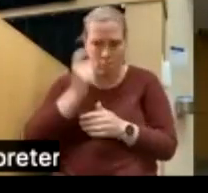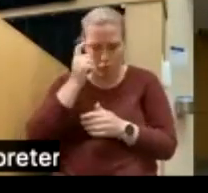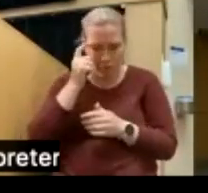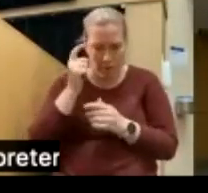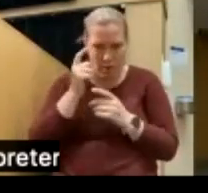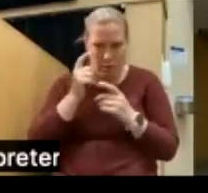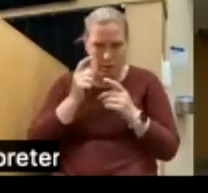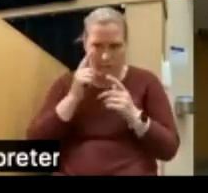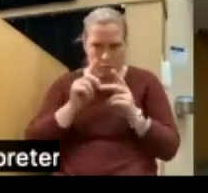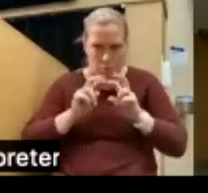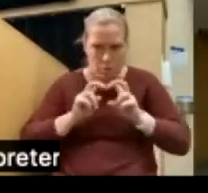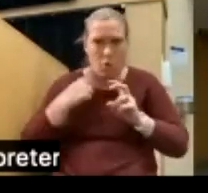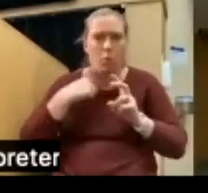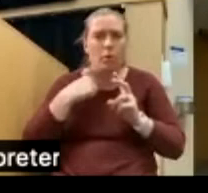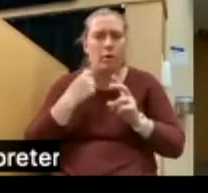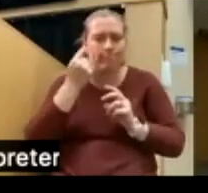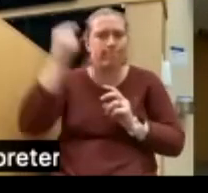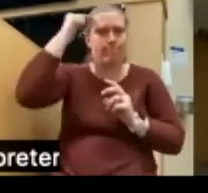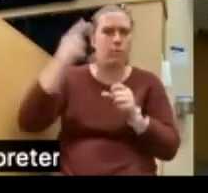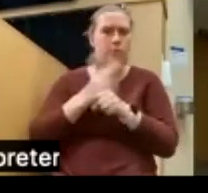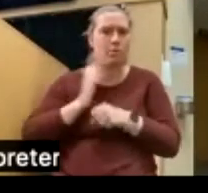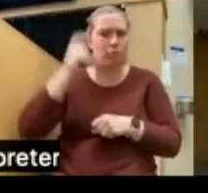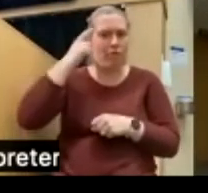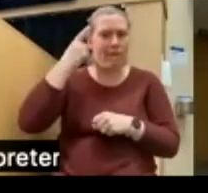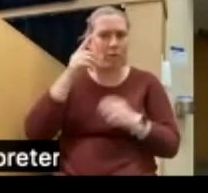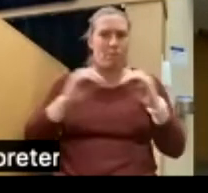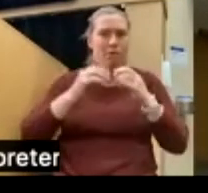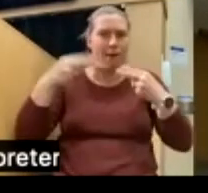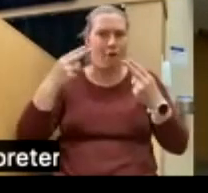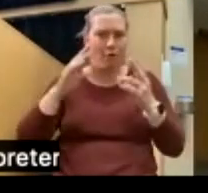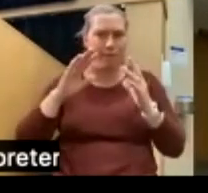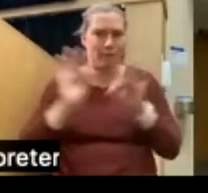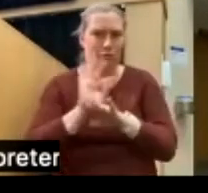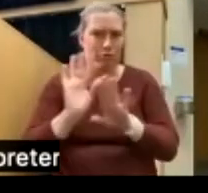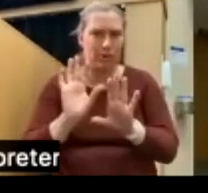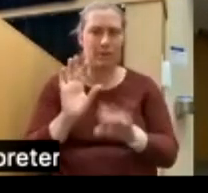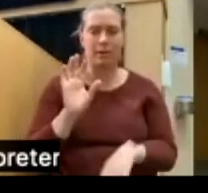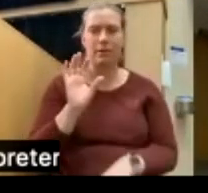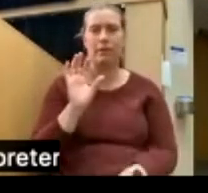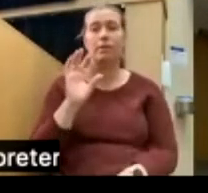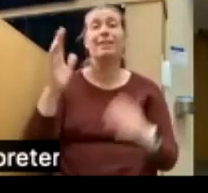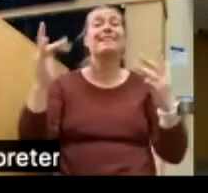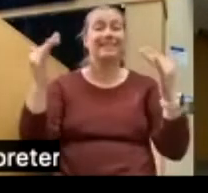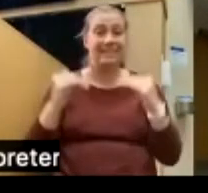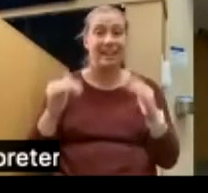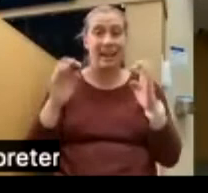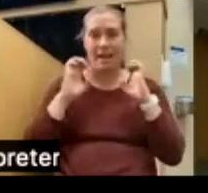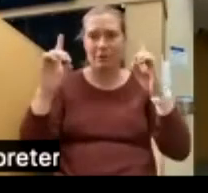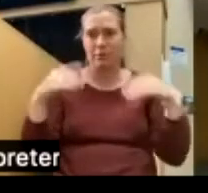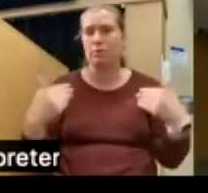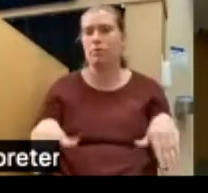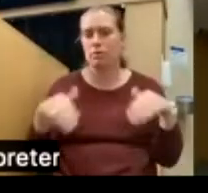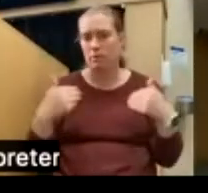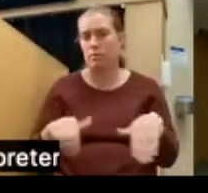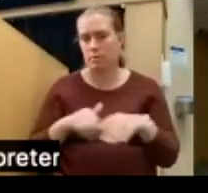cortical functioning, and which is also a huge bonus. So education, this is